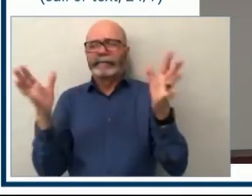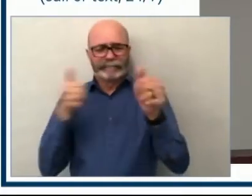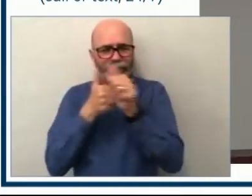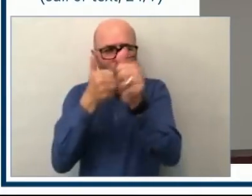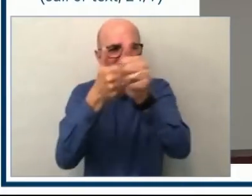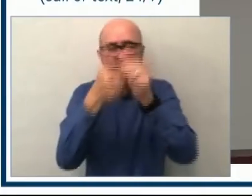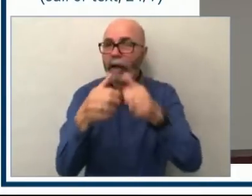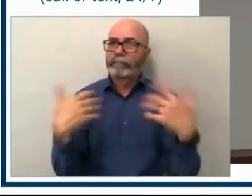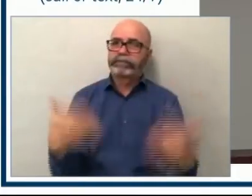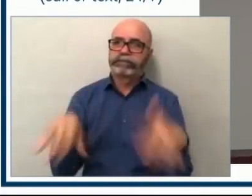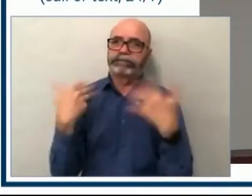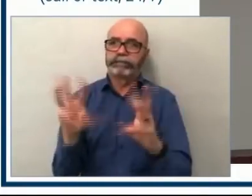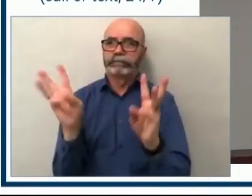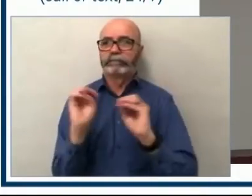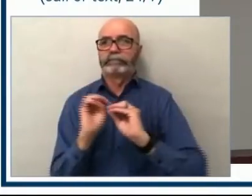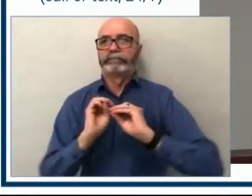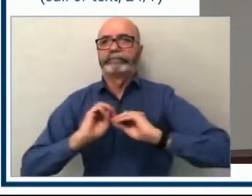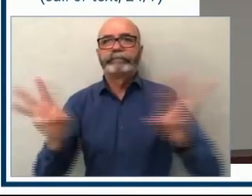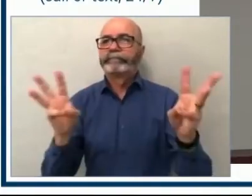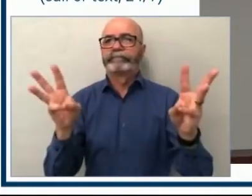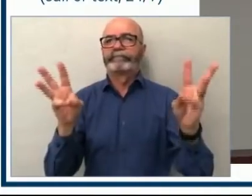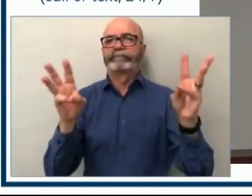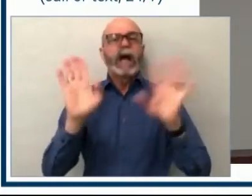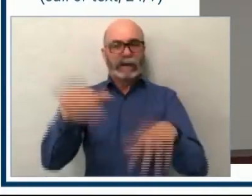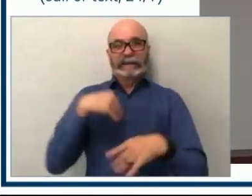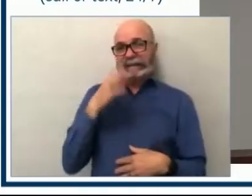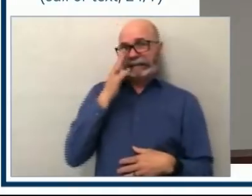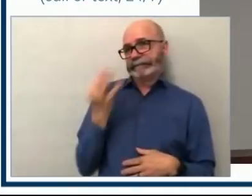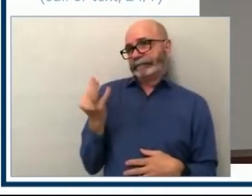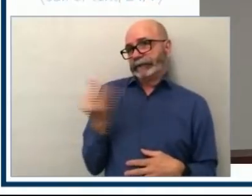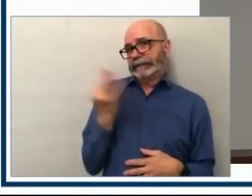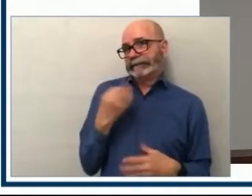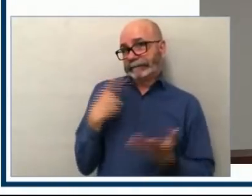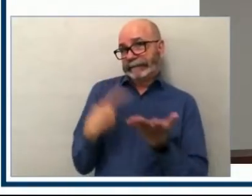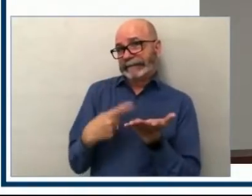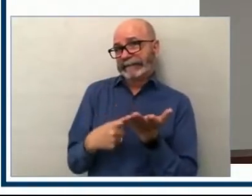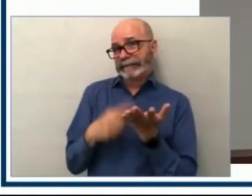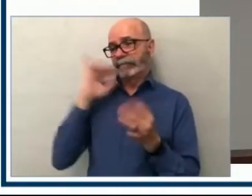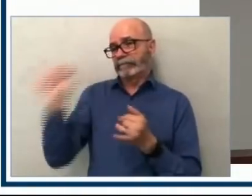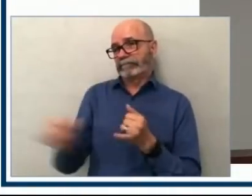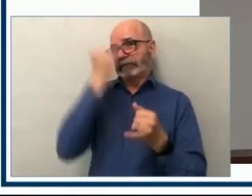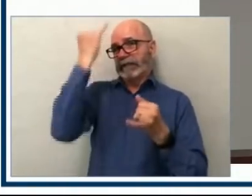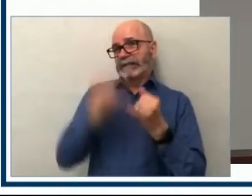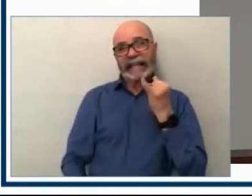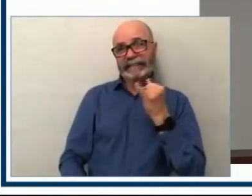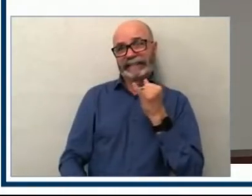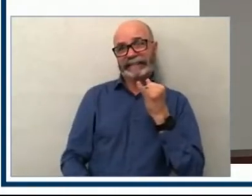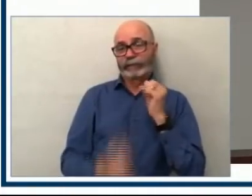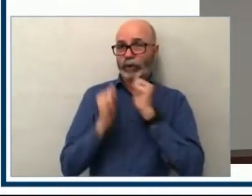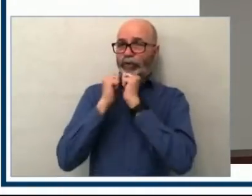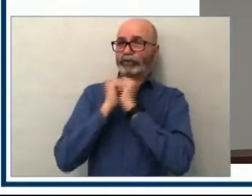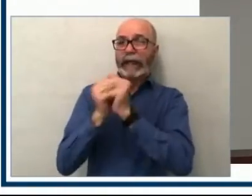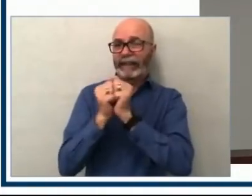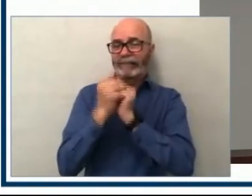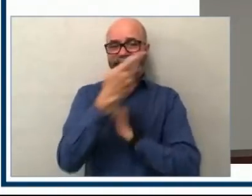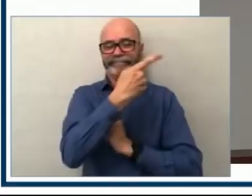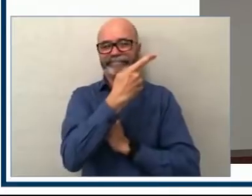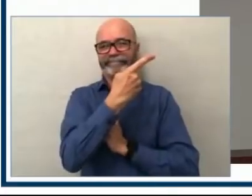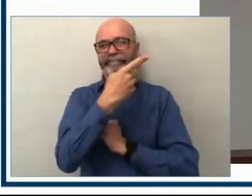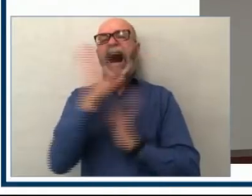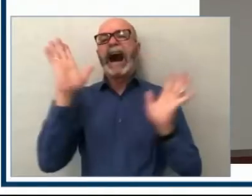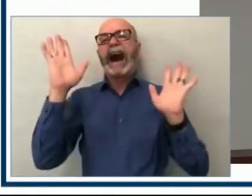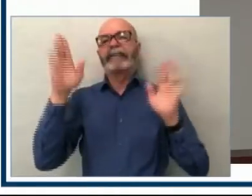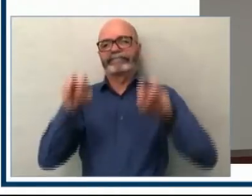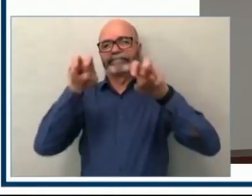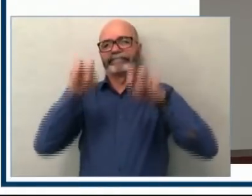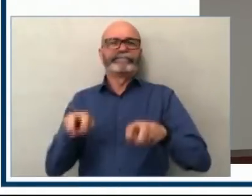Friday, Premier, our last briefing, and I wish all Nova Scotians staying safe today. It's not a good day out there, but stay safe